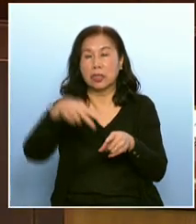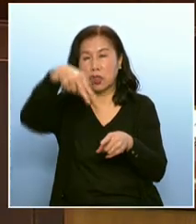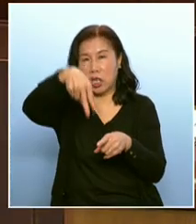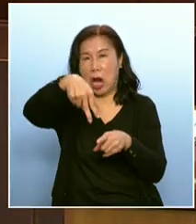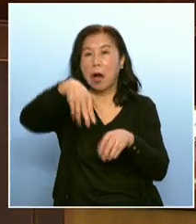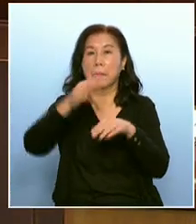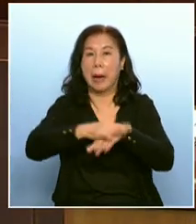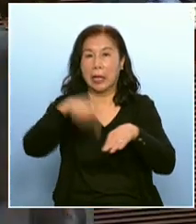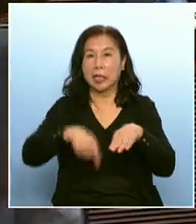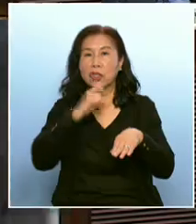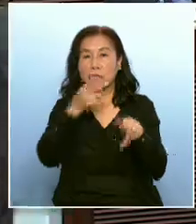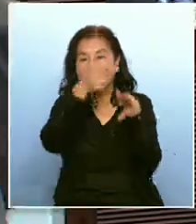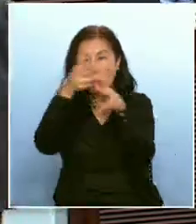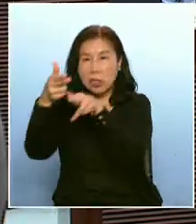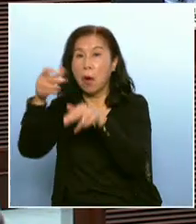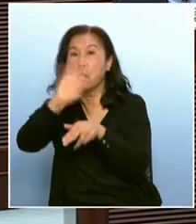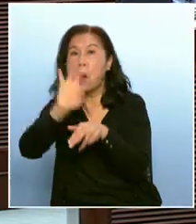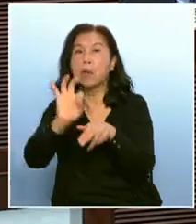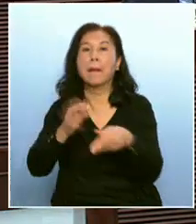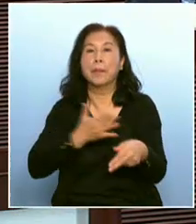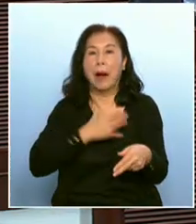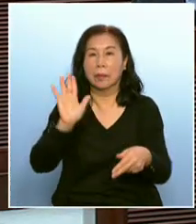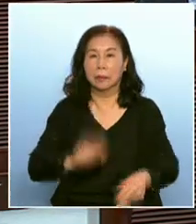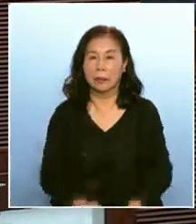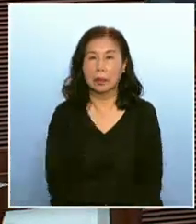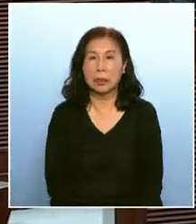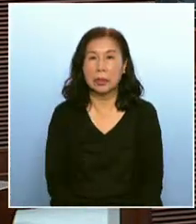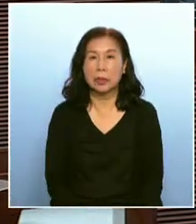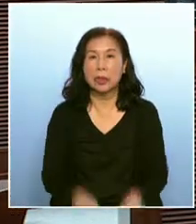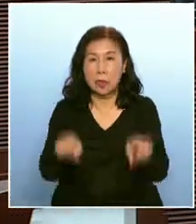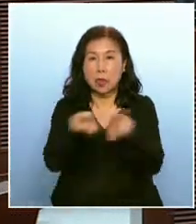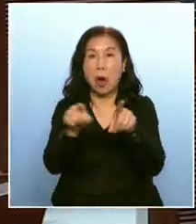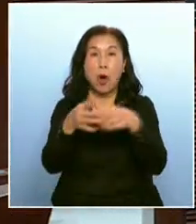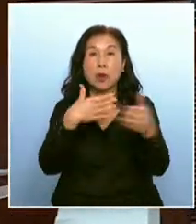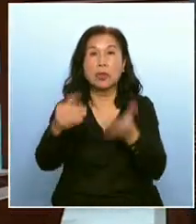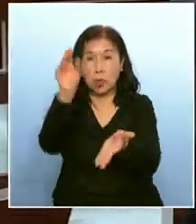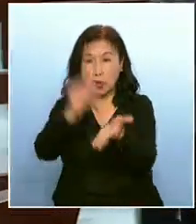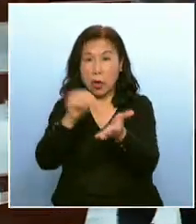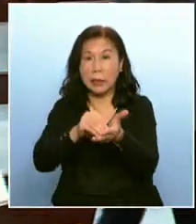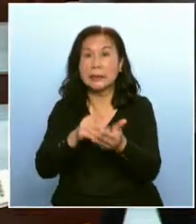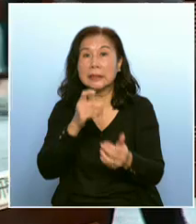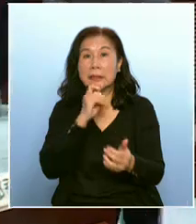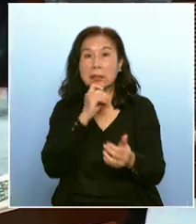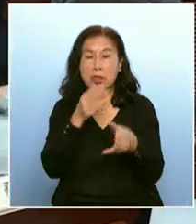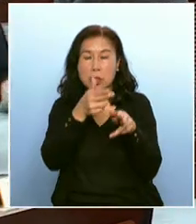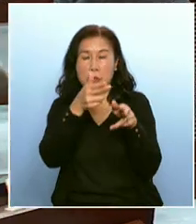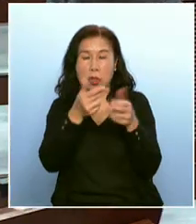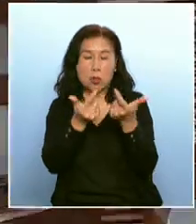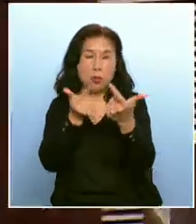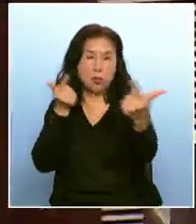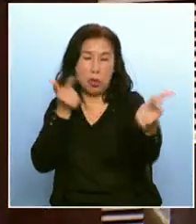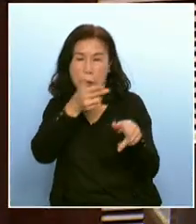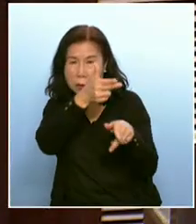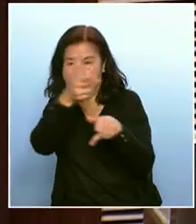We've already asked the staff and members of the press to remove their cameras. Only